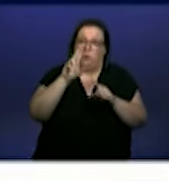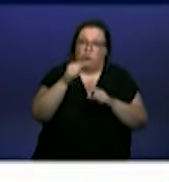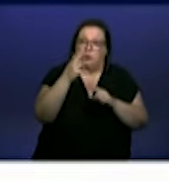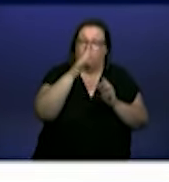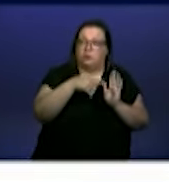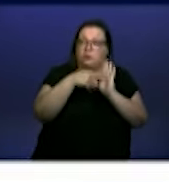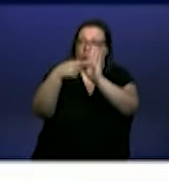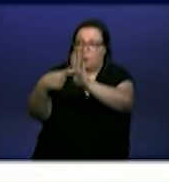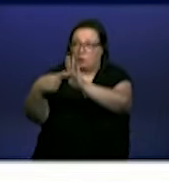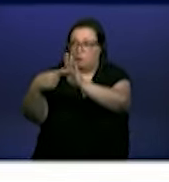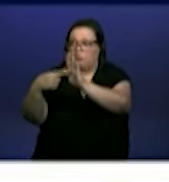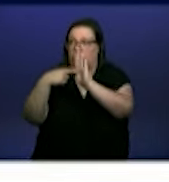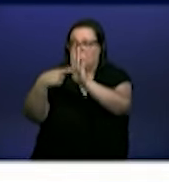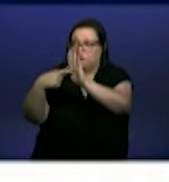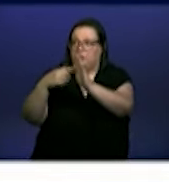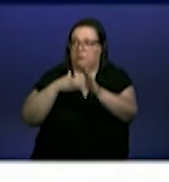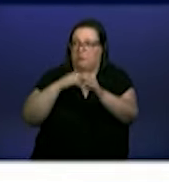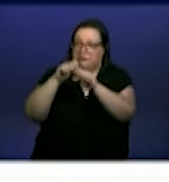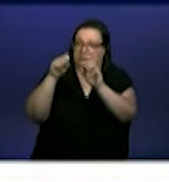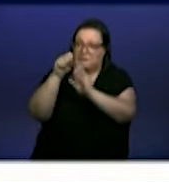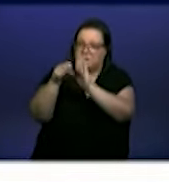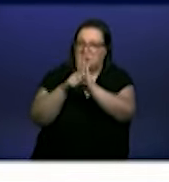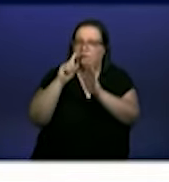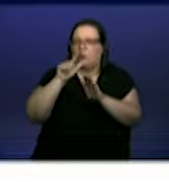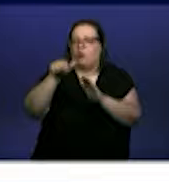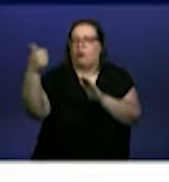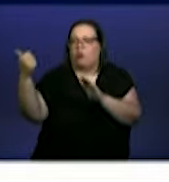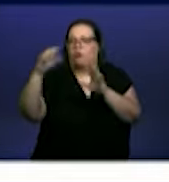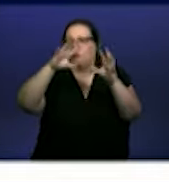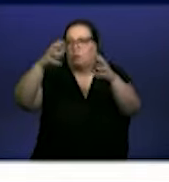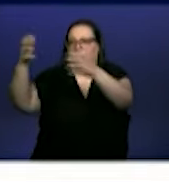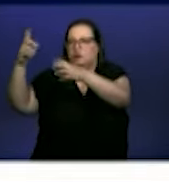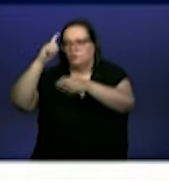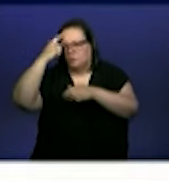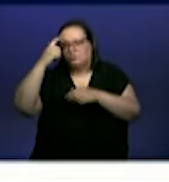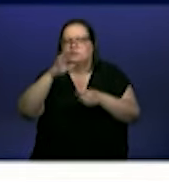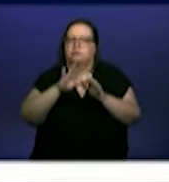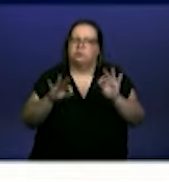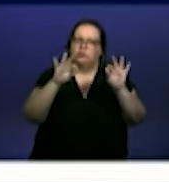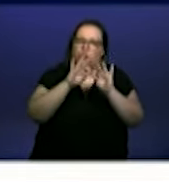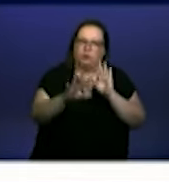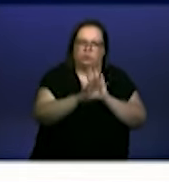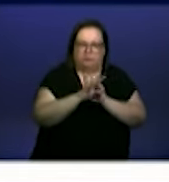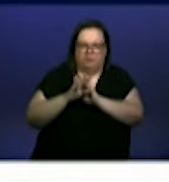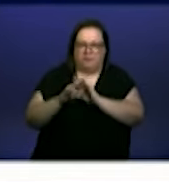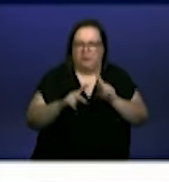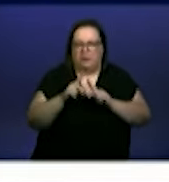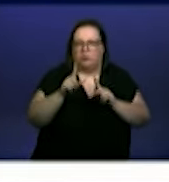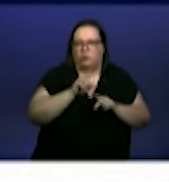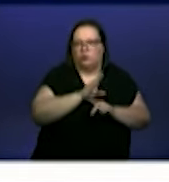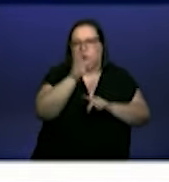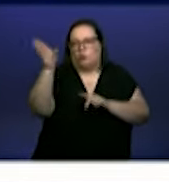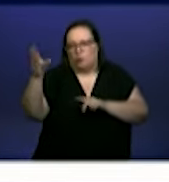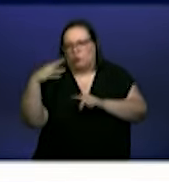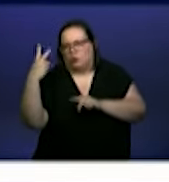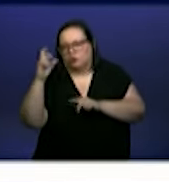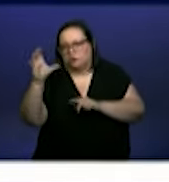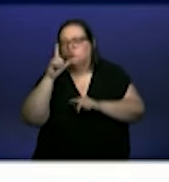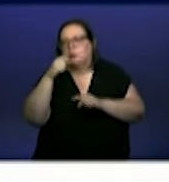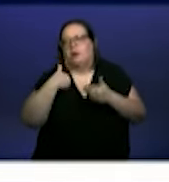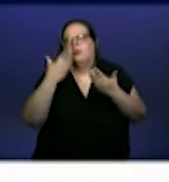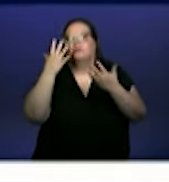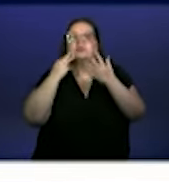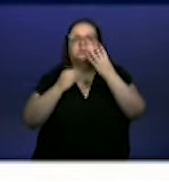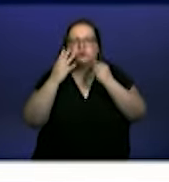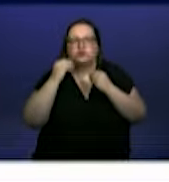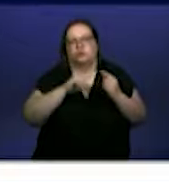other branches of government. And it's important we elect people that have the experience and ability to go back and make a big difference. Mr. Curtis, your thoughts